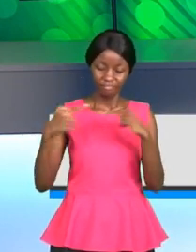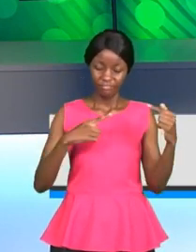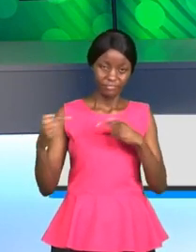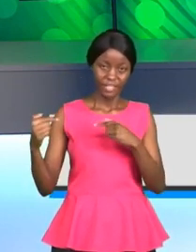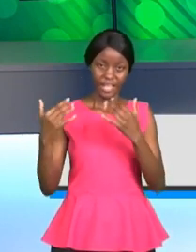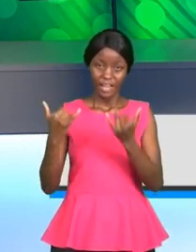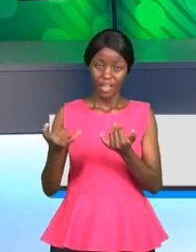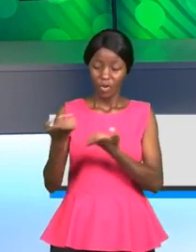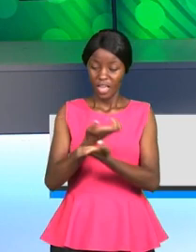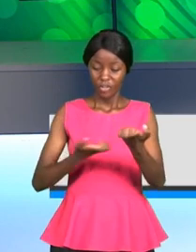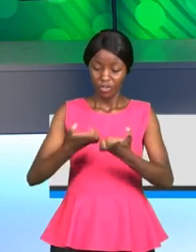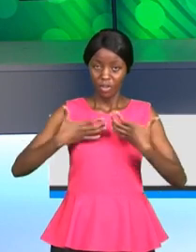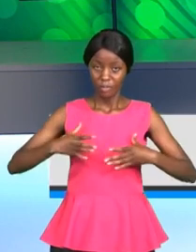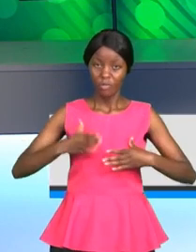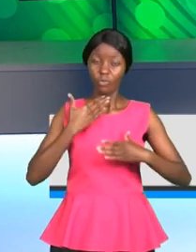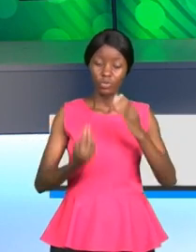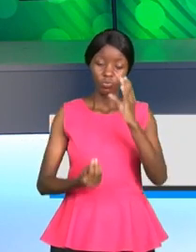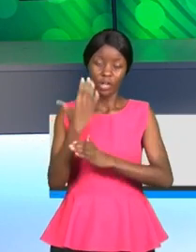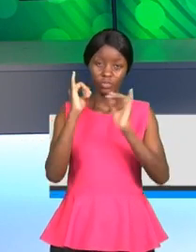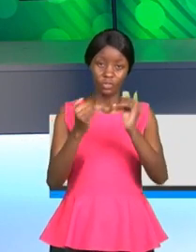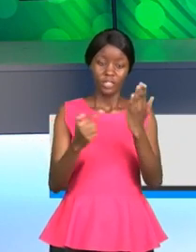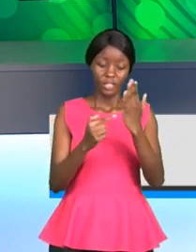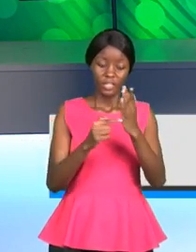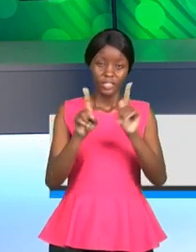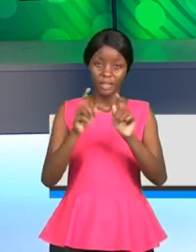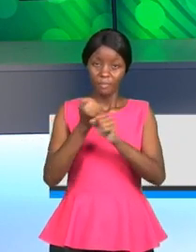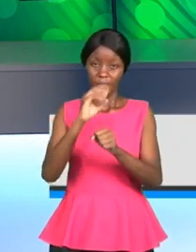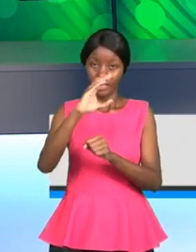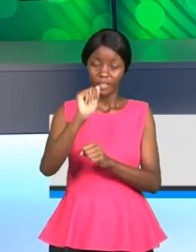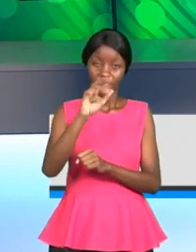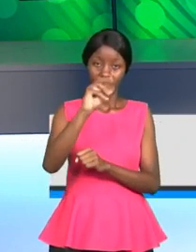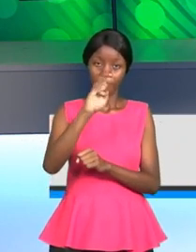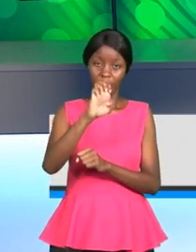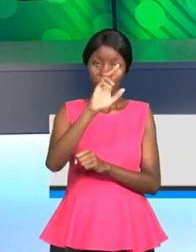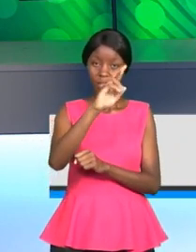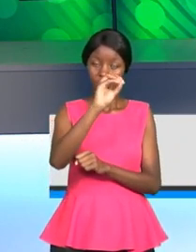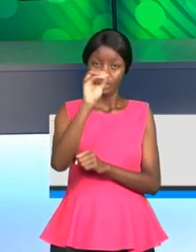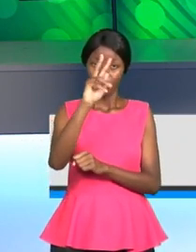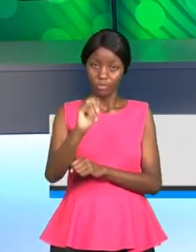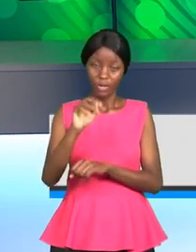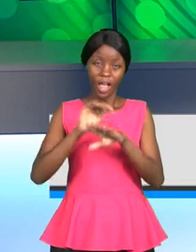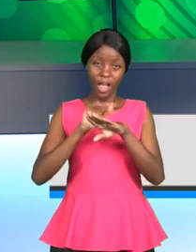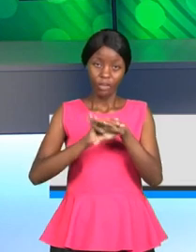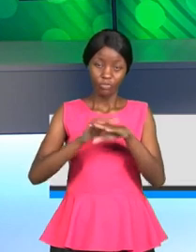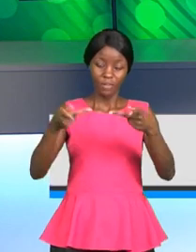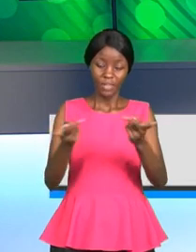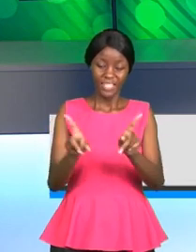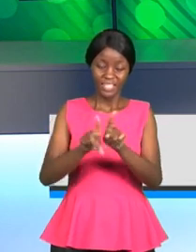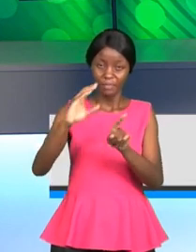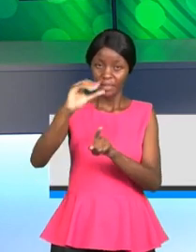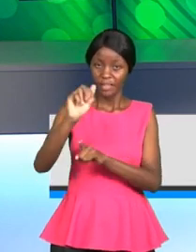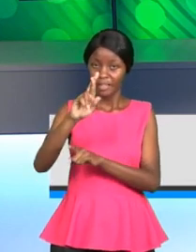the tech village wanted to launch new technologies and make Cameroon a market player on the model of California. But the